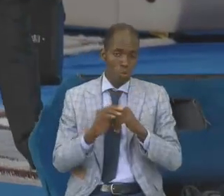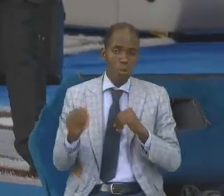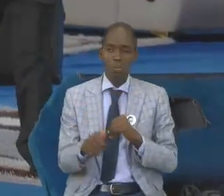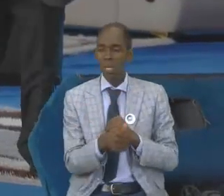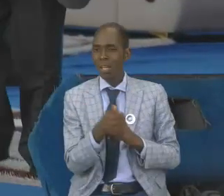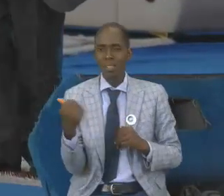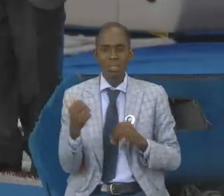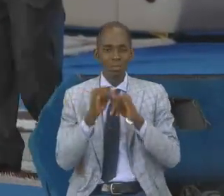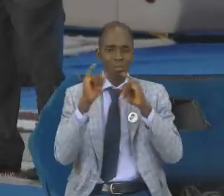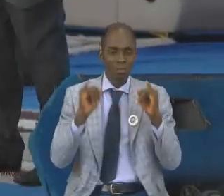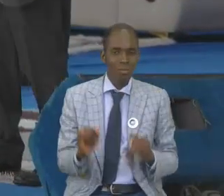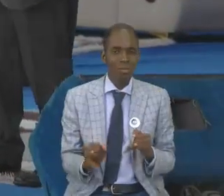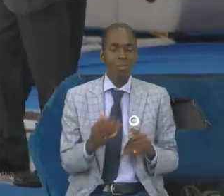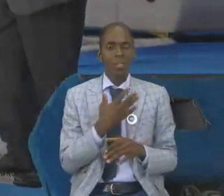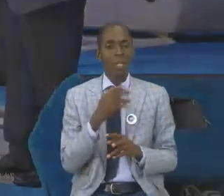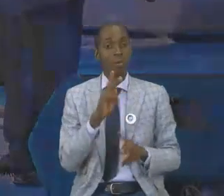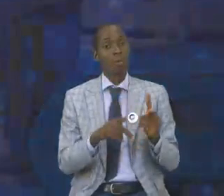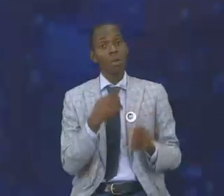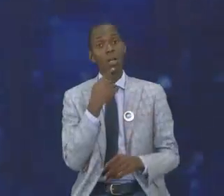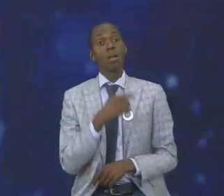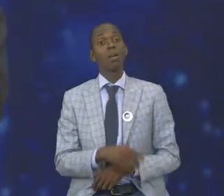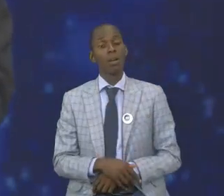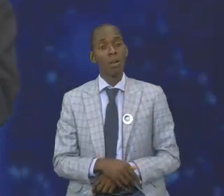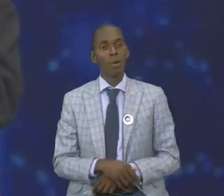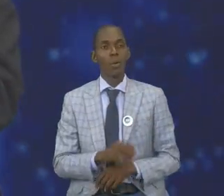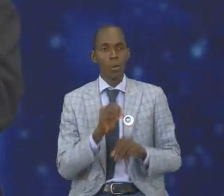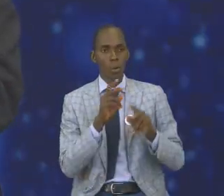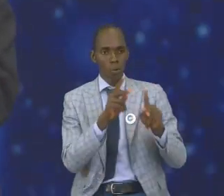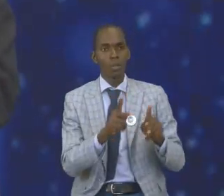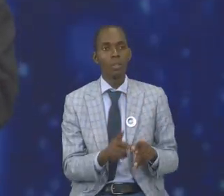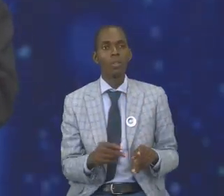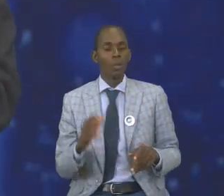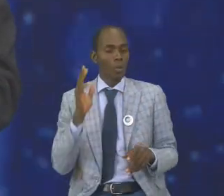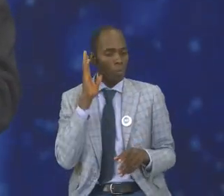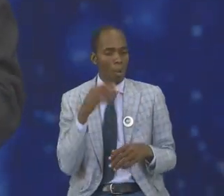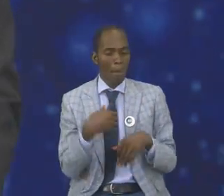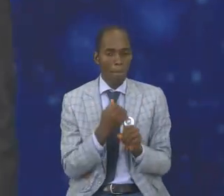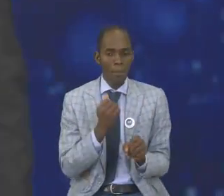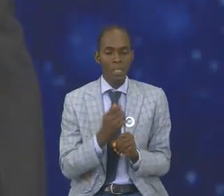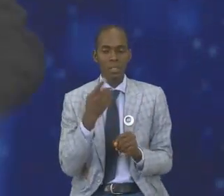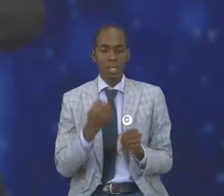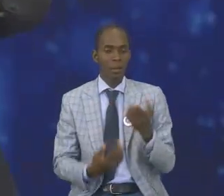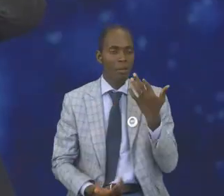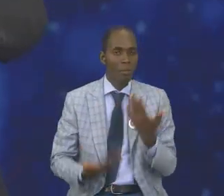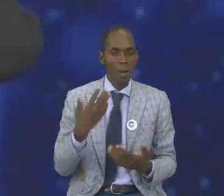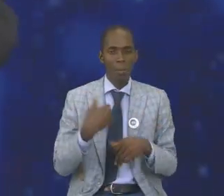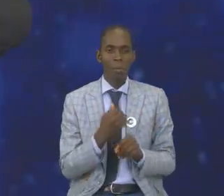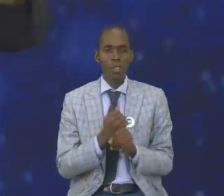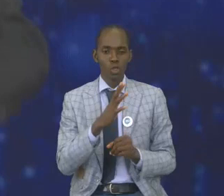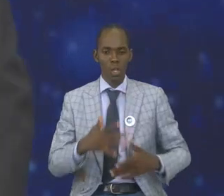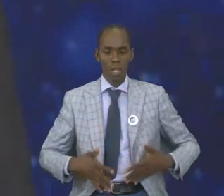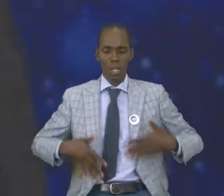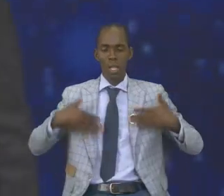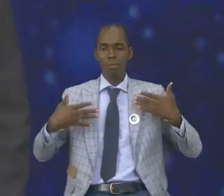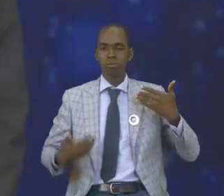day. And then people say they'll make the fire, they make the environment, they'll make life fiery for you,